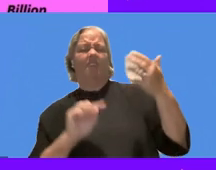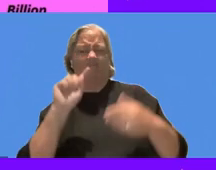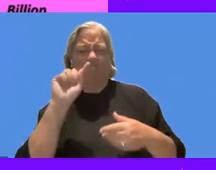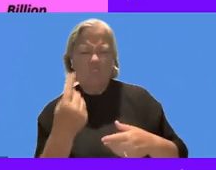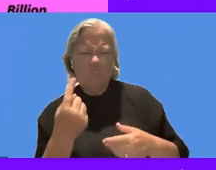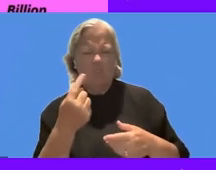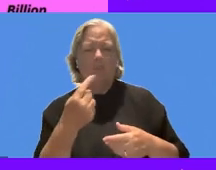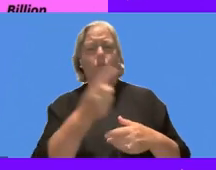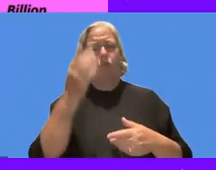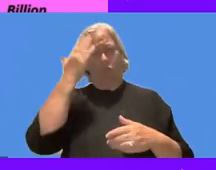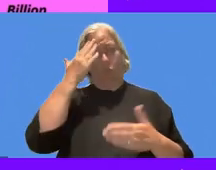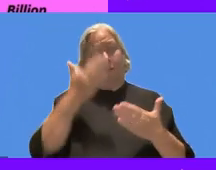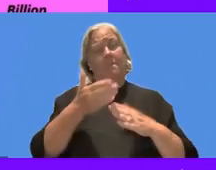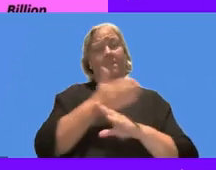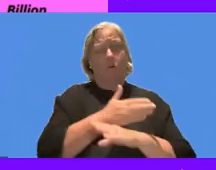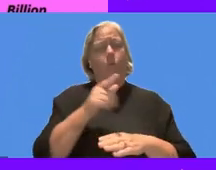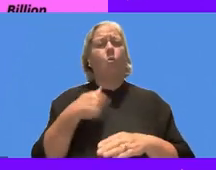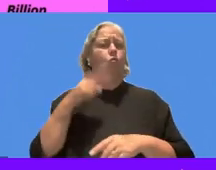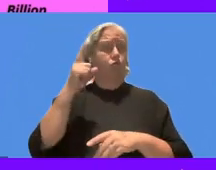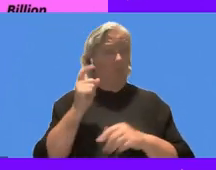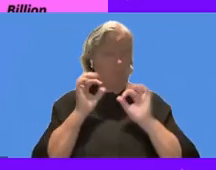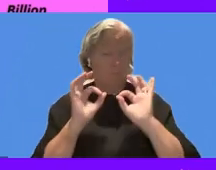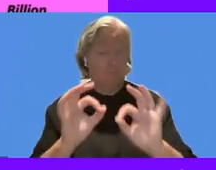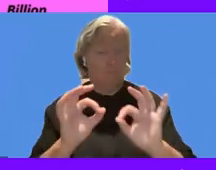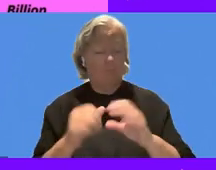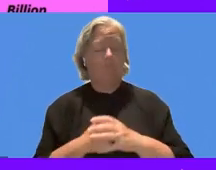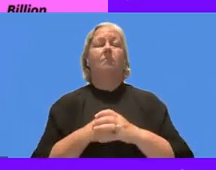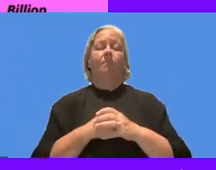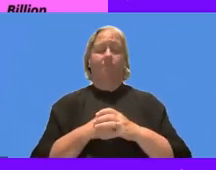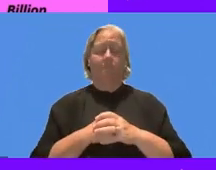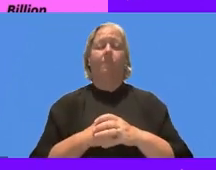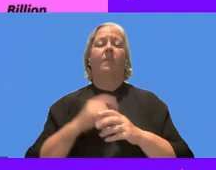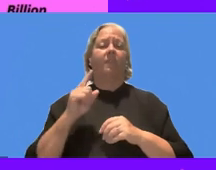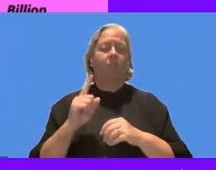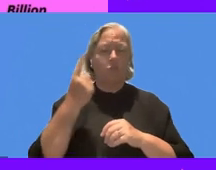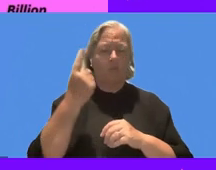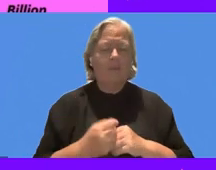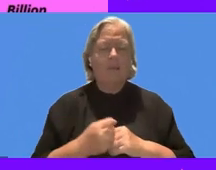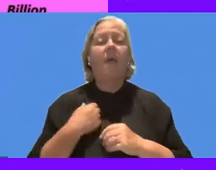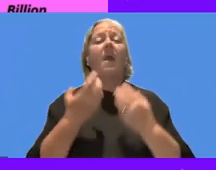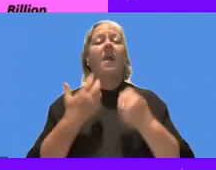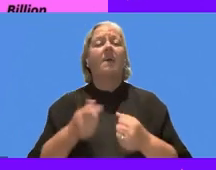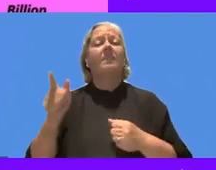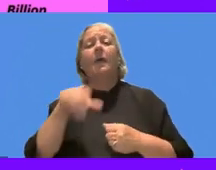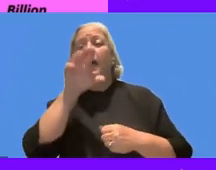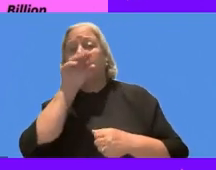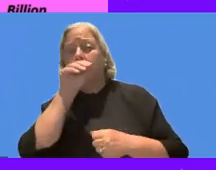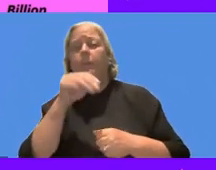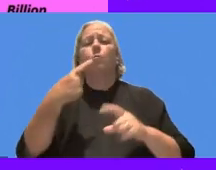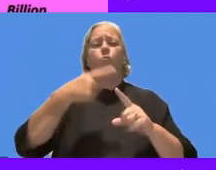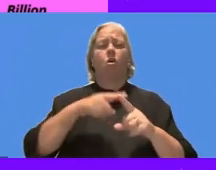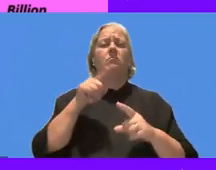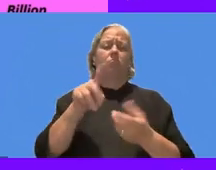and interact with the session. So firstly, we have interpretation available for this session. We have